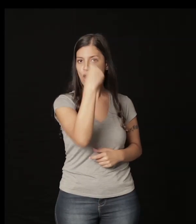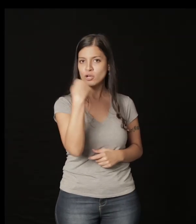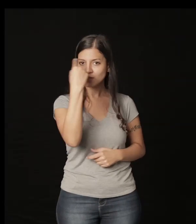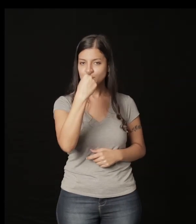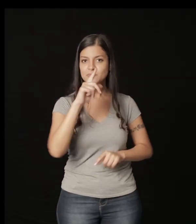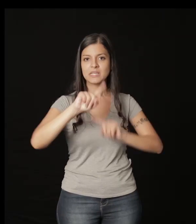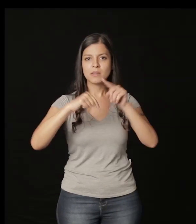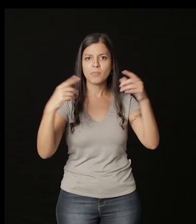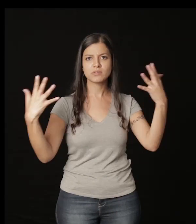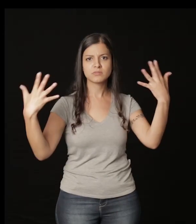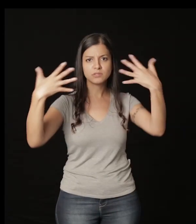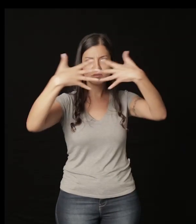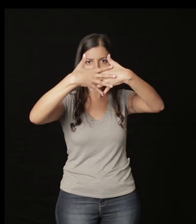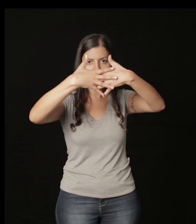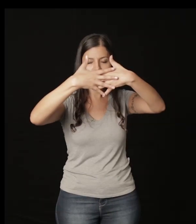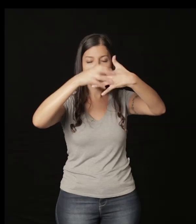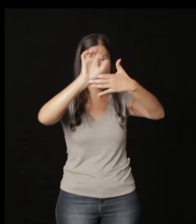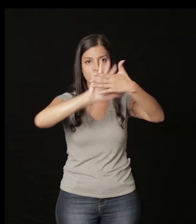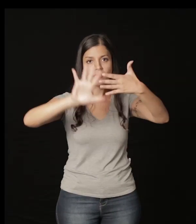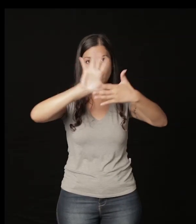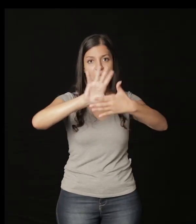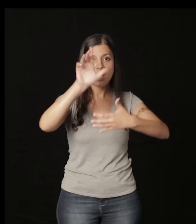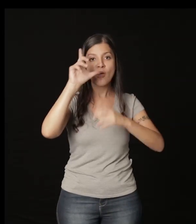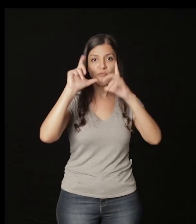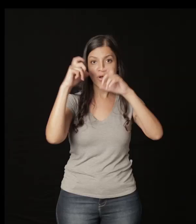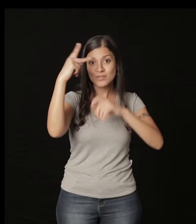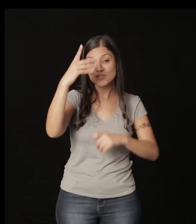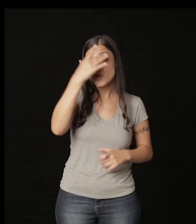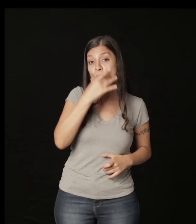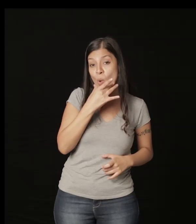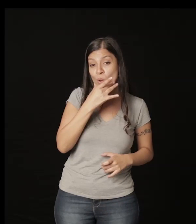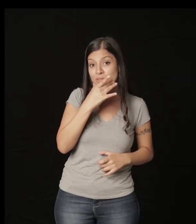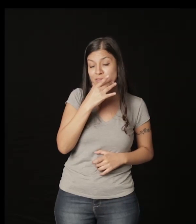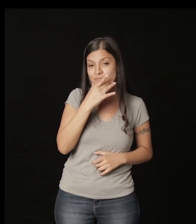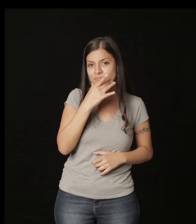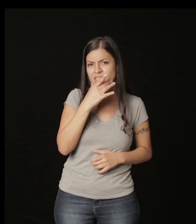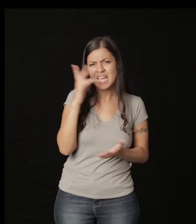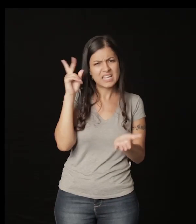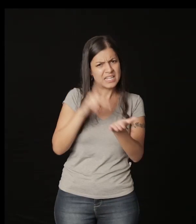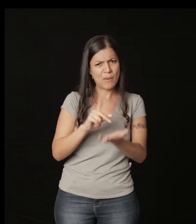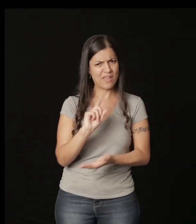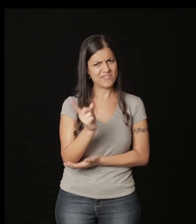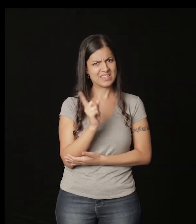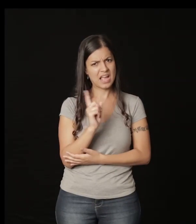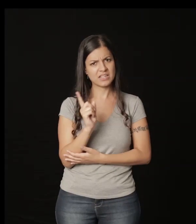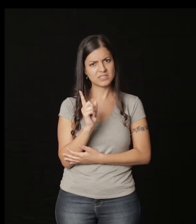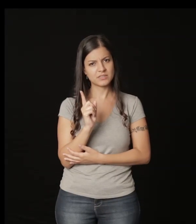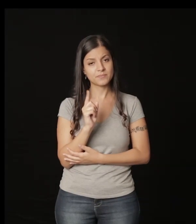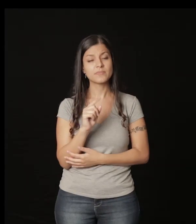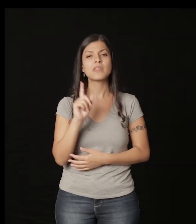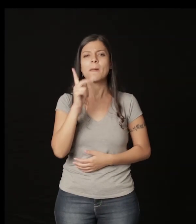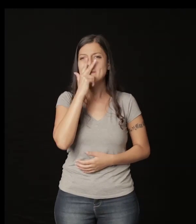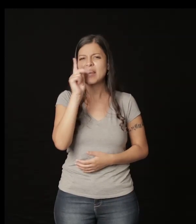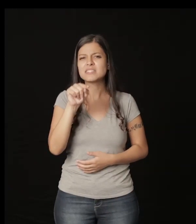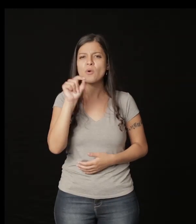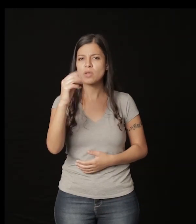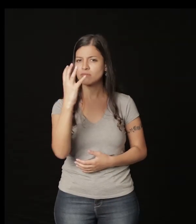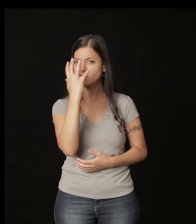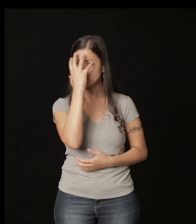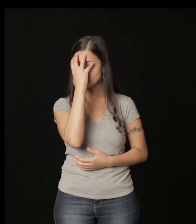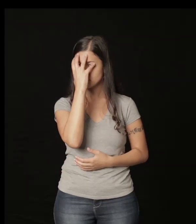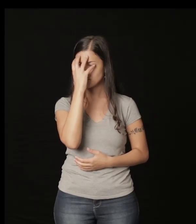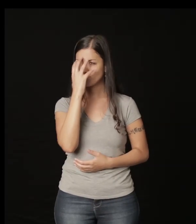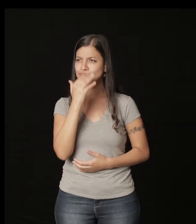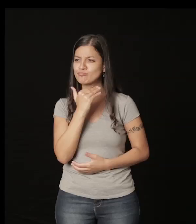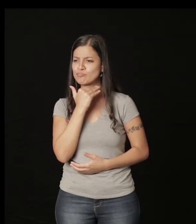then connect with each other and create a photograph of your face. But it's not really a photograph. It's actually a kind